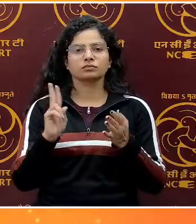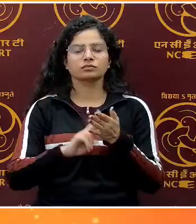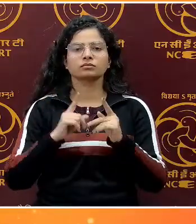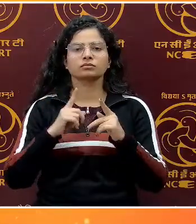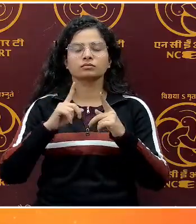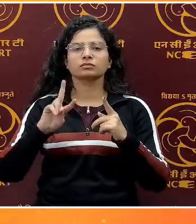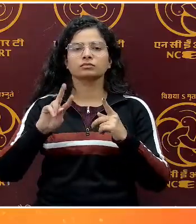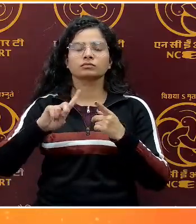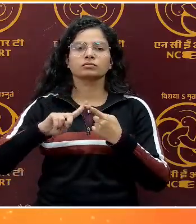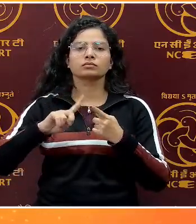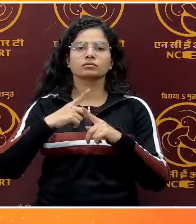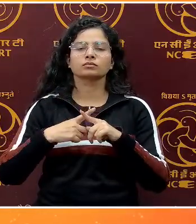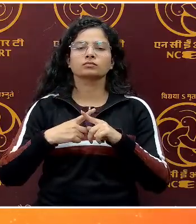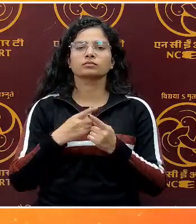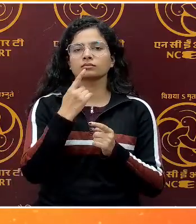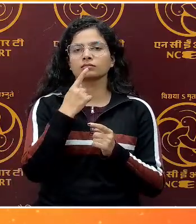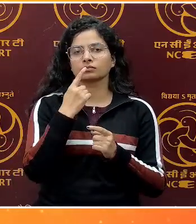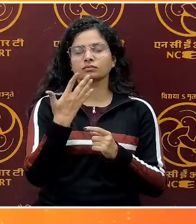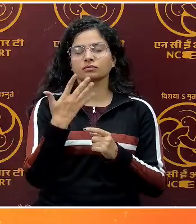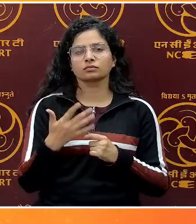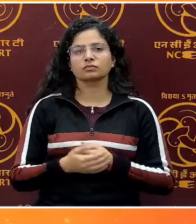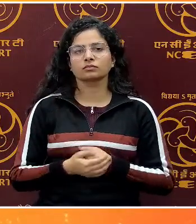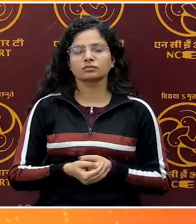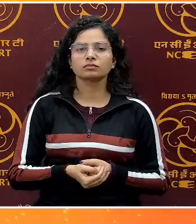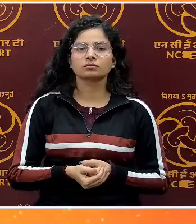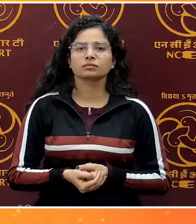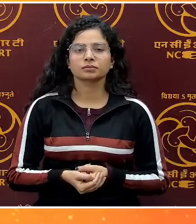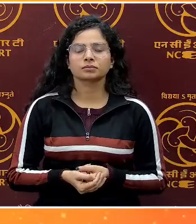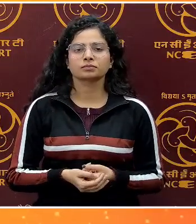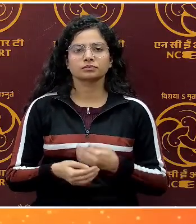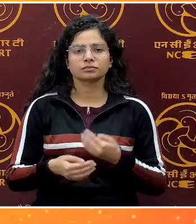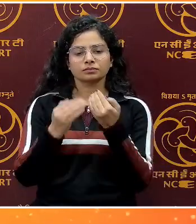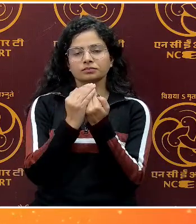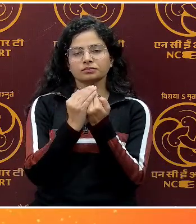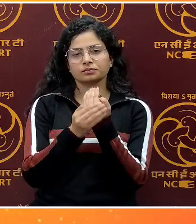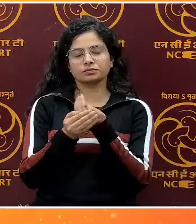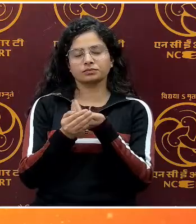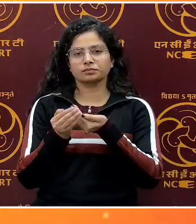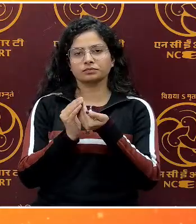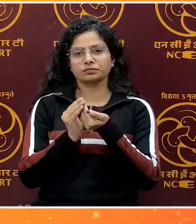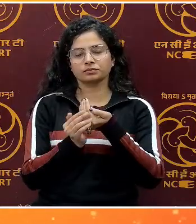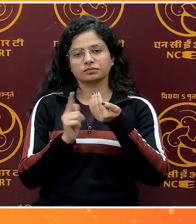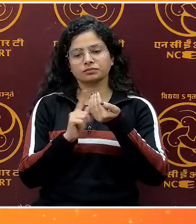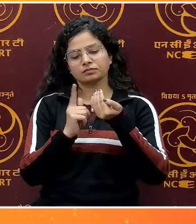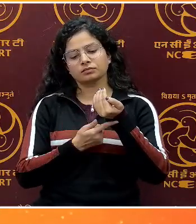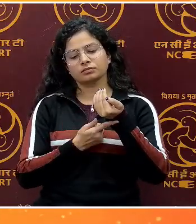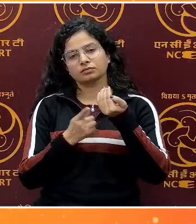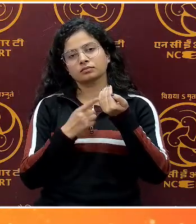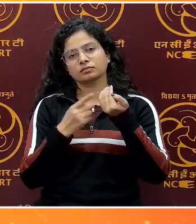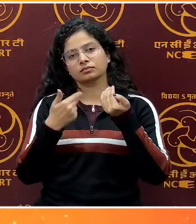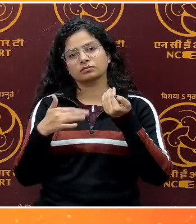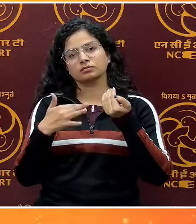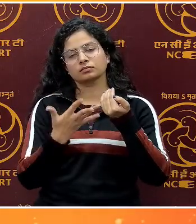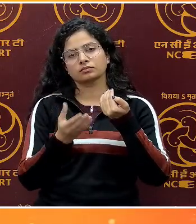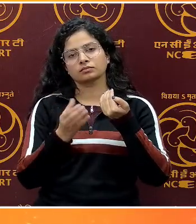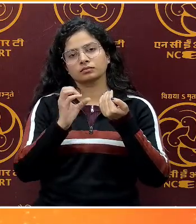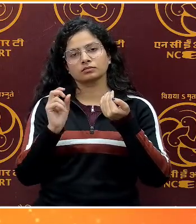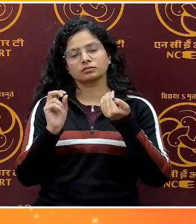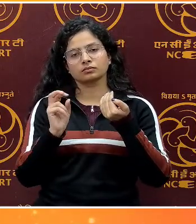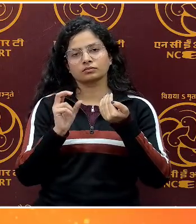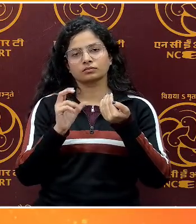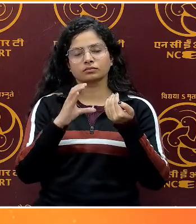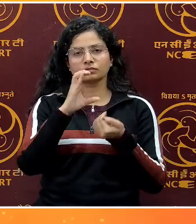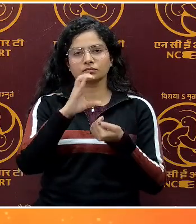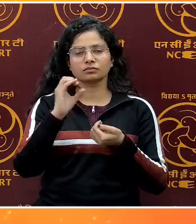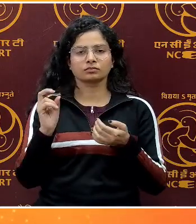as convex mirror. Okay. Now convex mirror is the outer curve. Right. Right. So now in this case, this is the